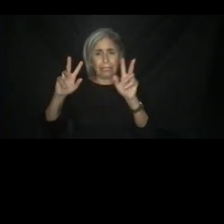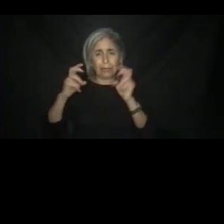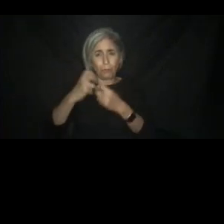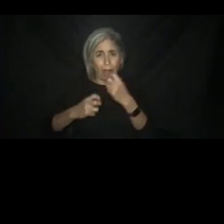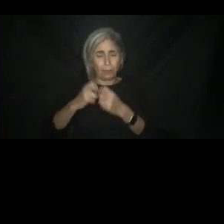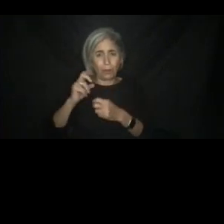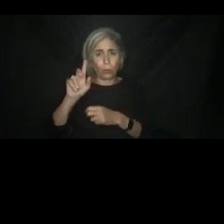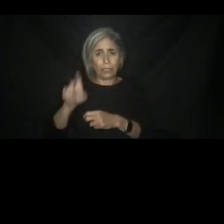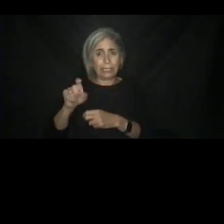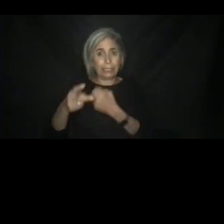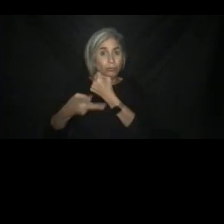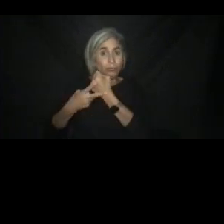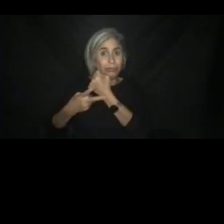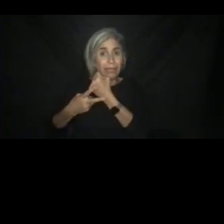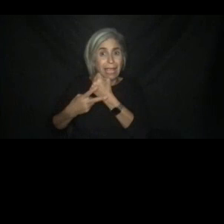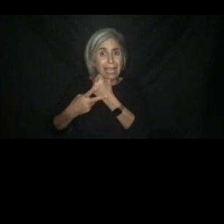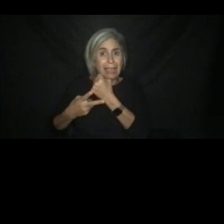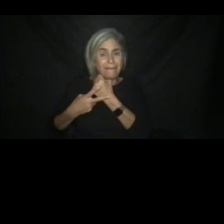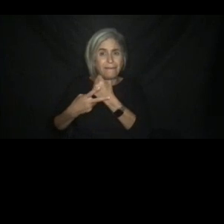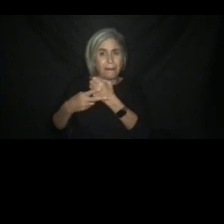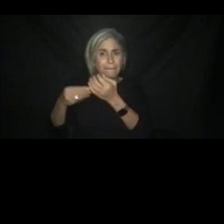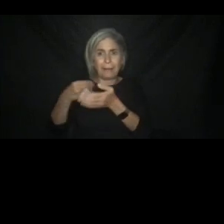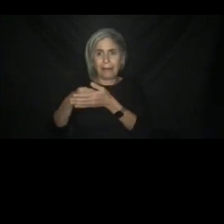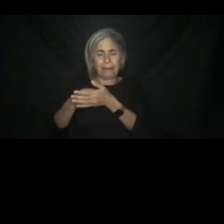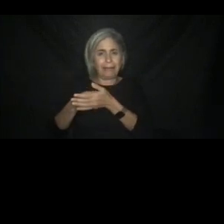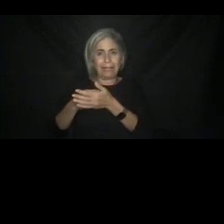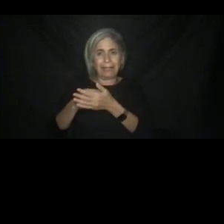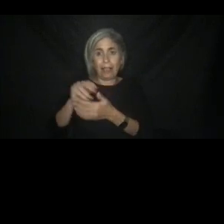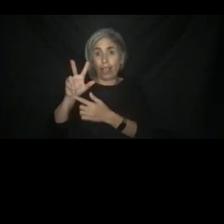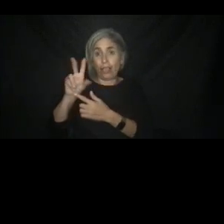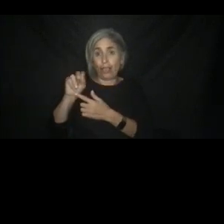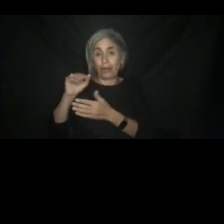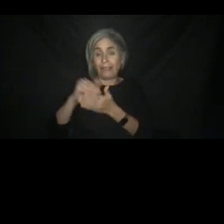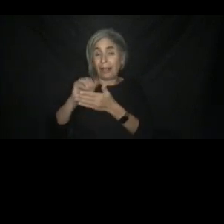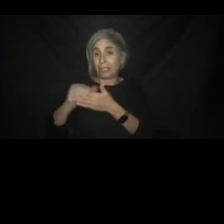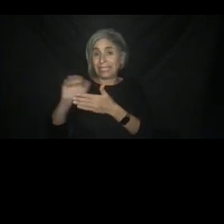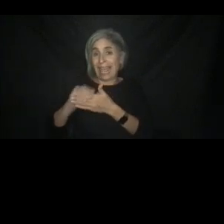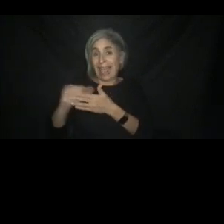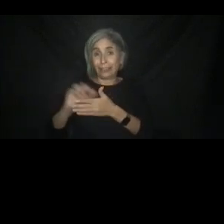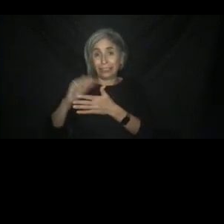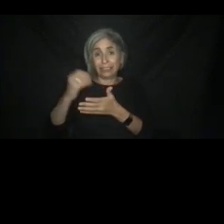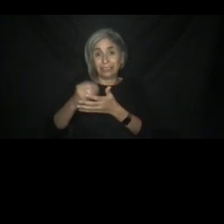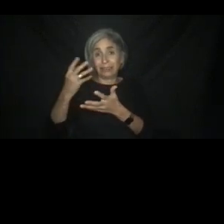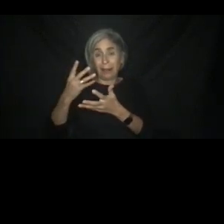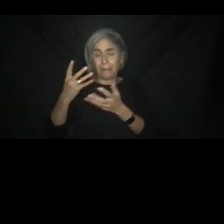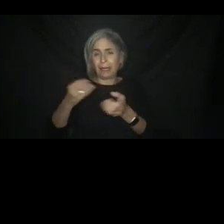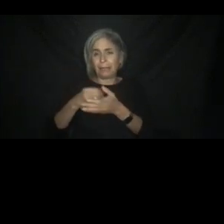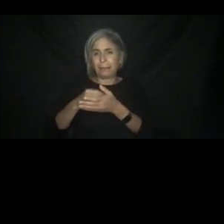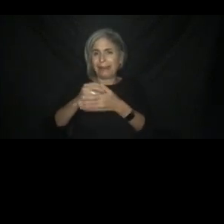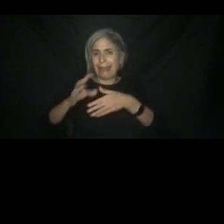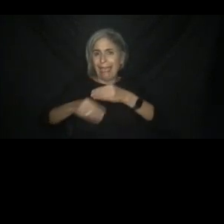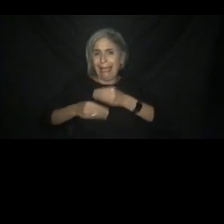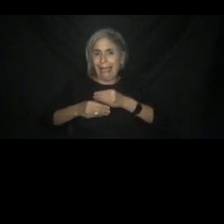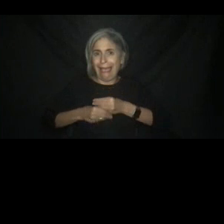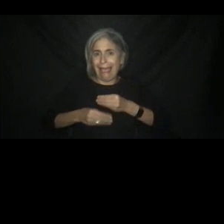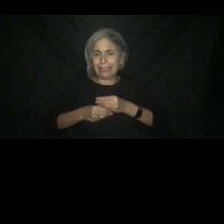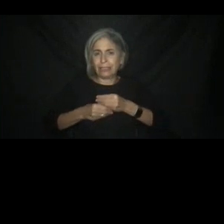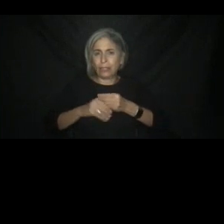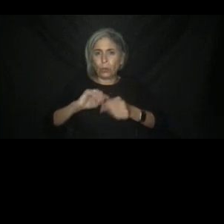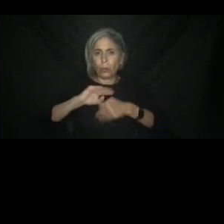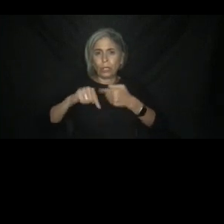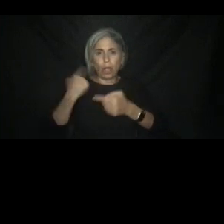need to save, pennies add up. I'm not calling $30,000 pennies, but everything adds up. And we always have the